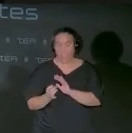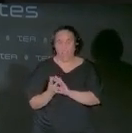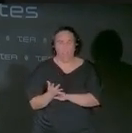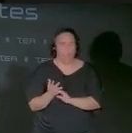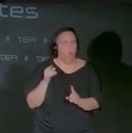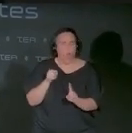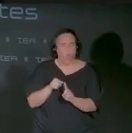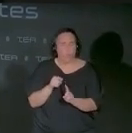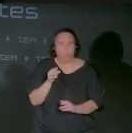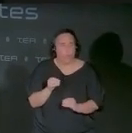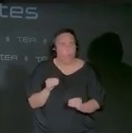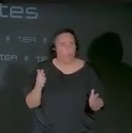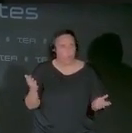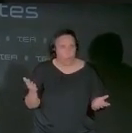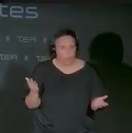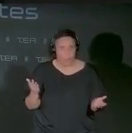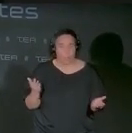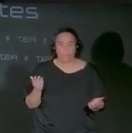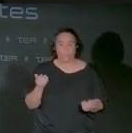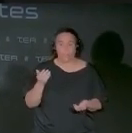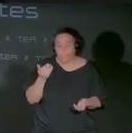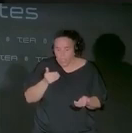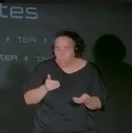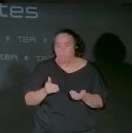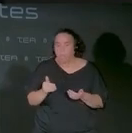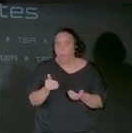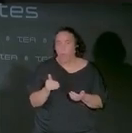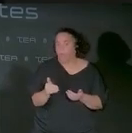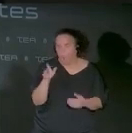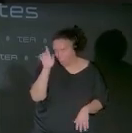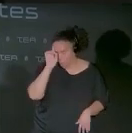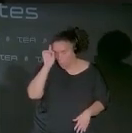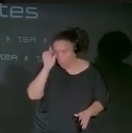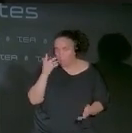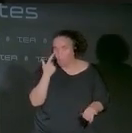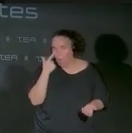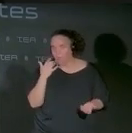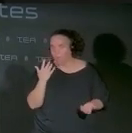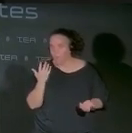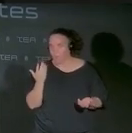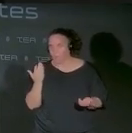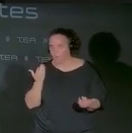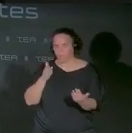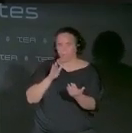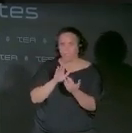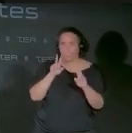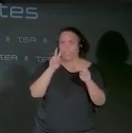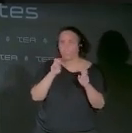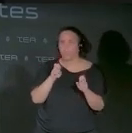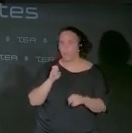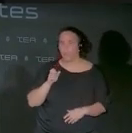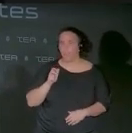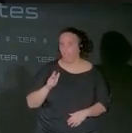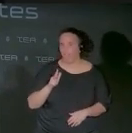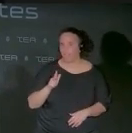want to approach copyright protection in general in case we are posed in front of, you